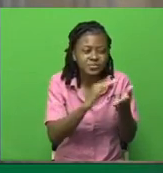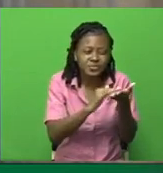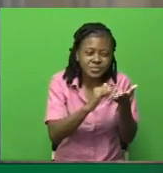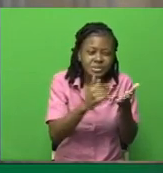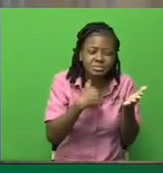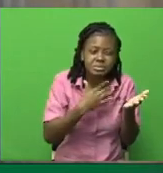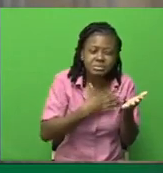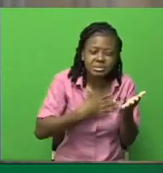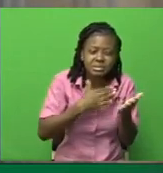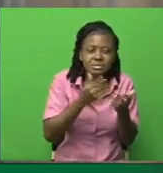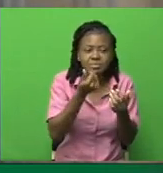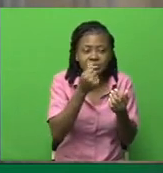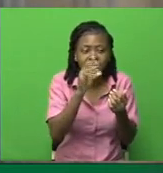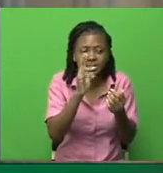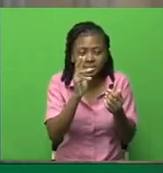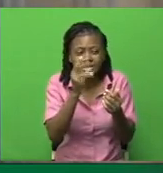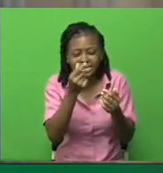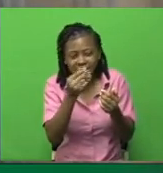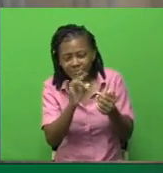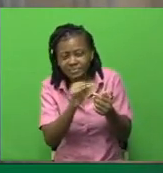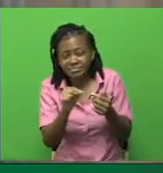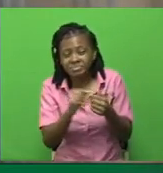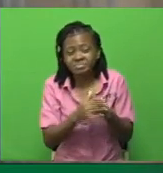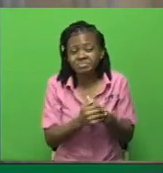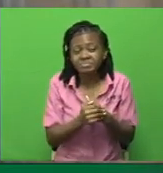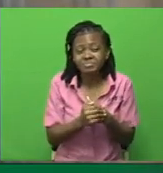2016 to 2018 period